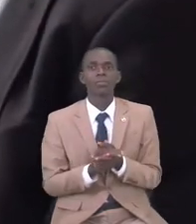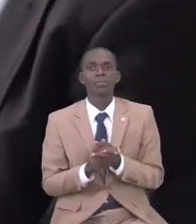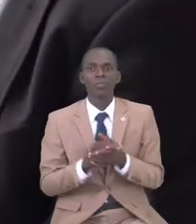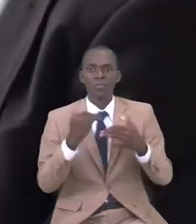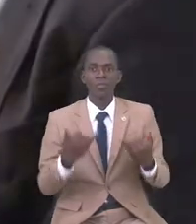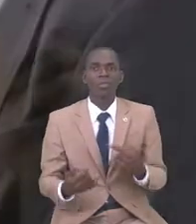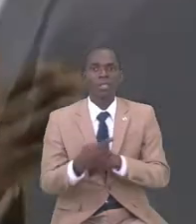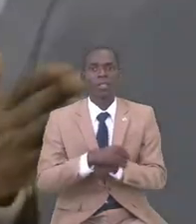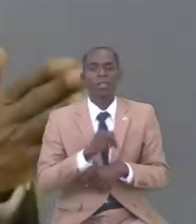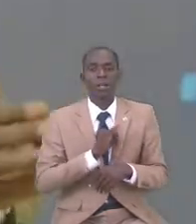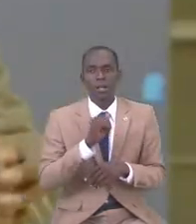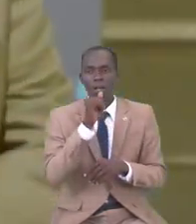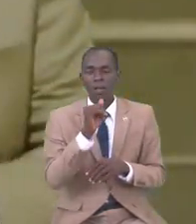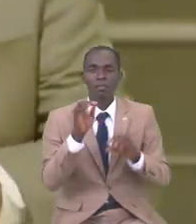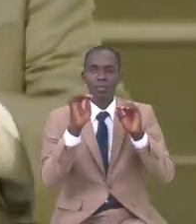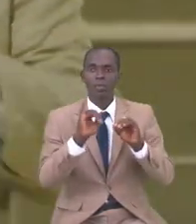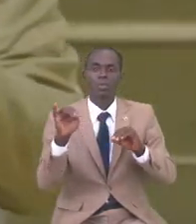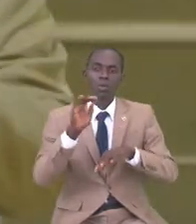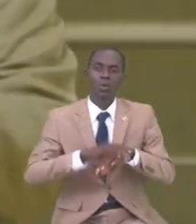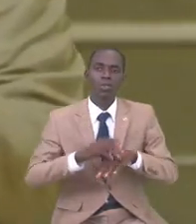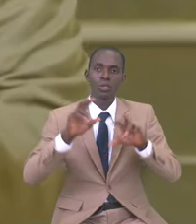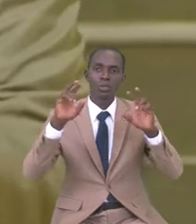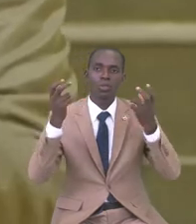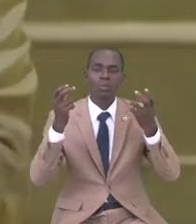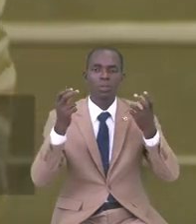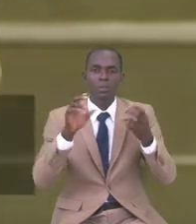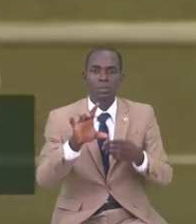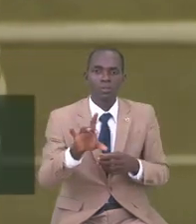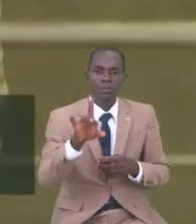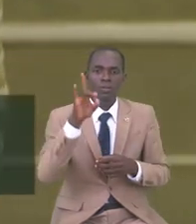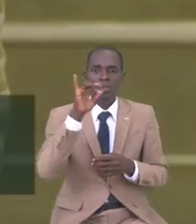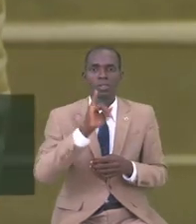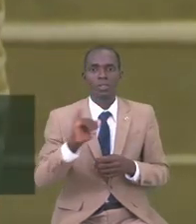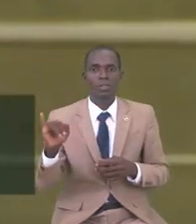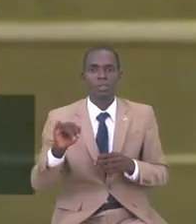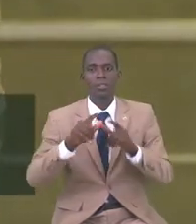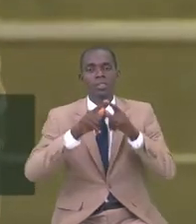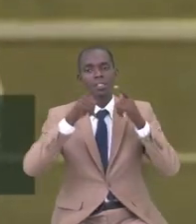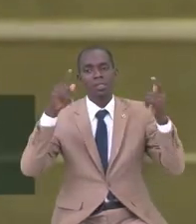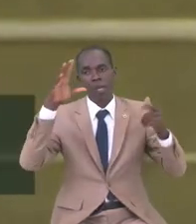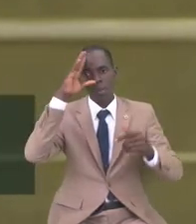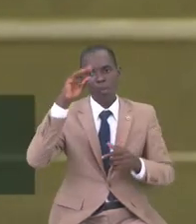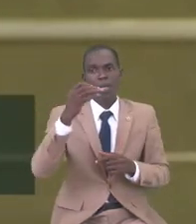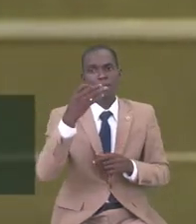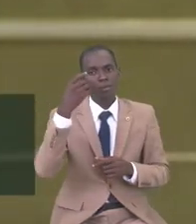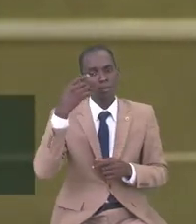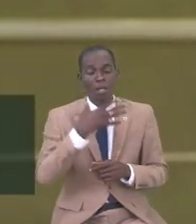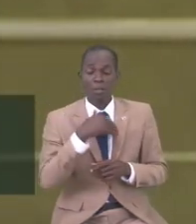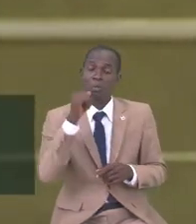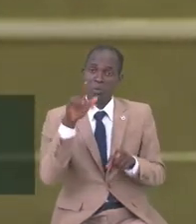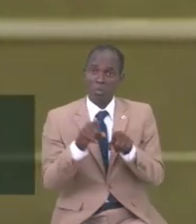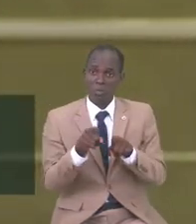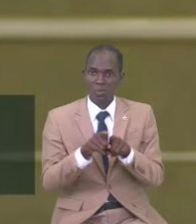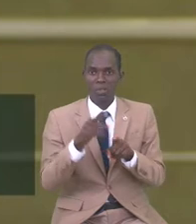Today, I'm talking to you on discovering dynamic men and women, of course, for